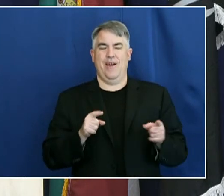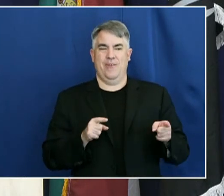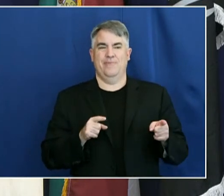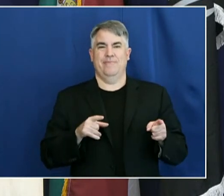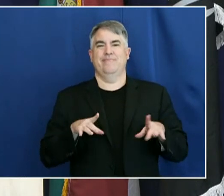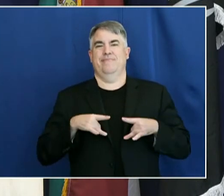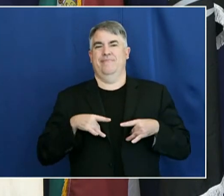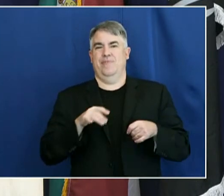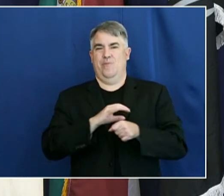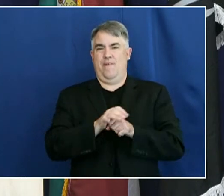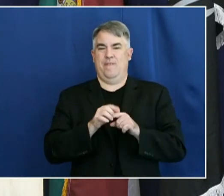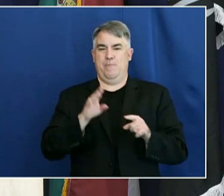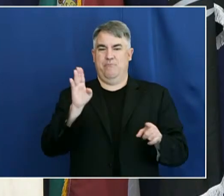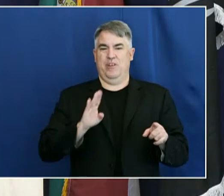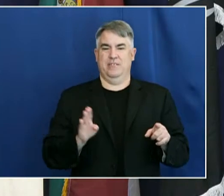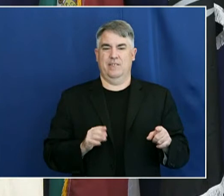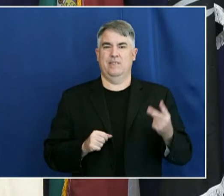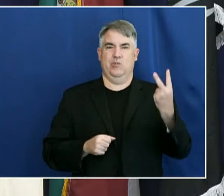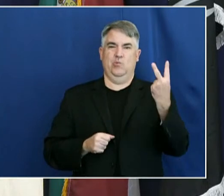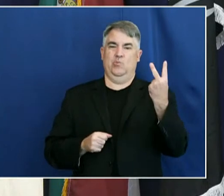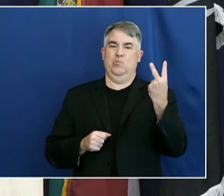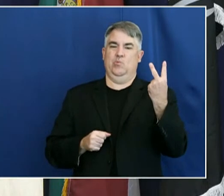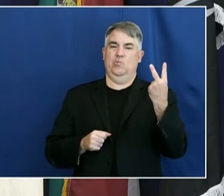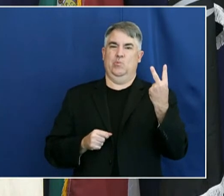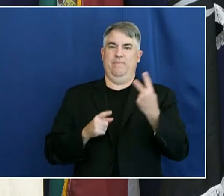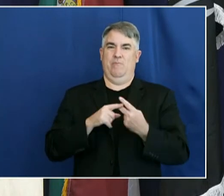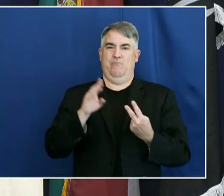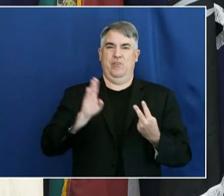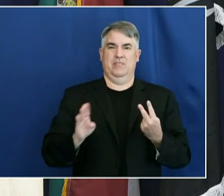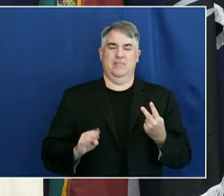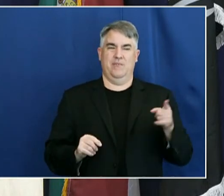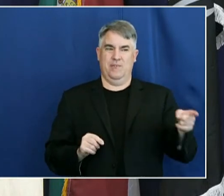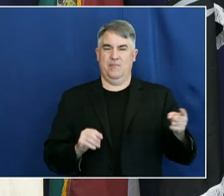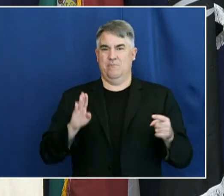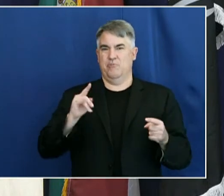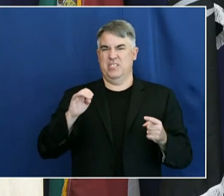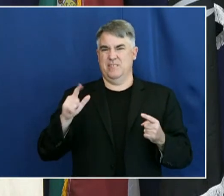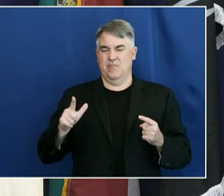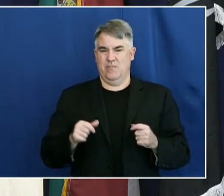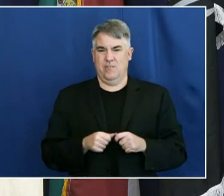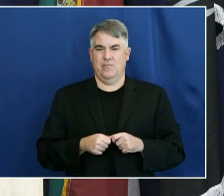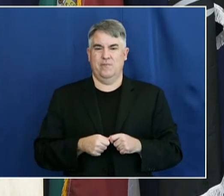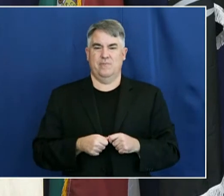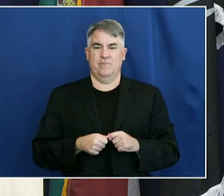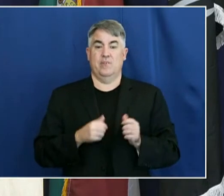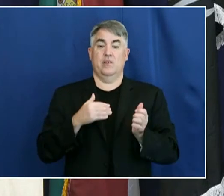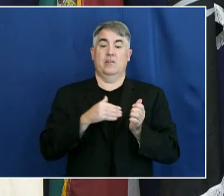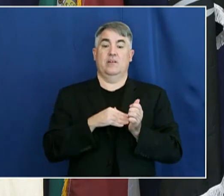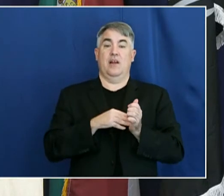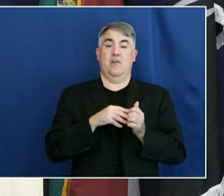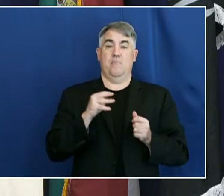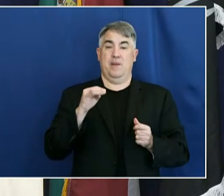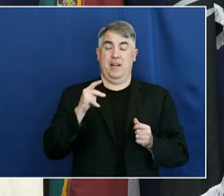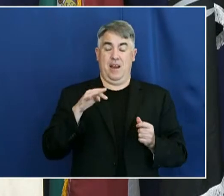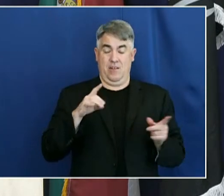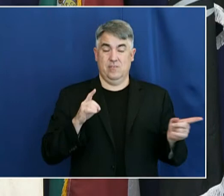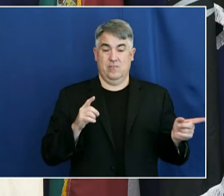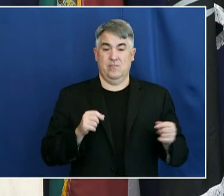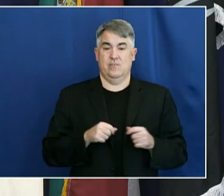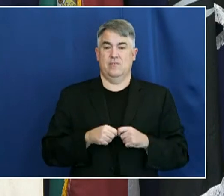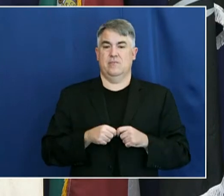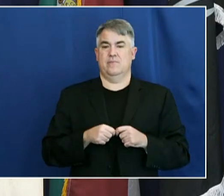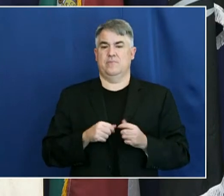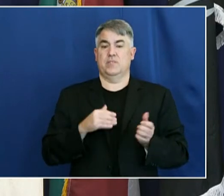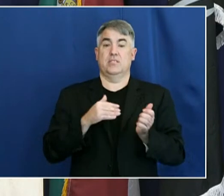have detected two of those cases, 1 resident, 1 non-resident, and Dr. McDonald is here for that. Dr. Wooten is here as well for